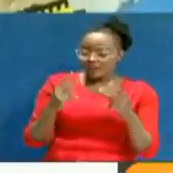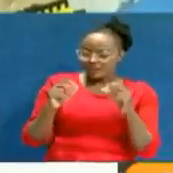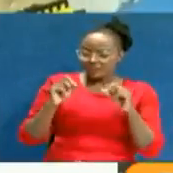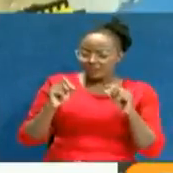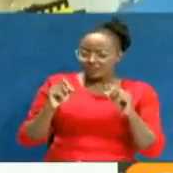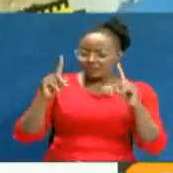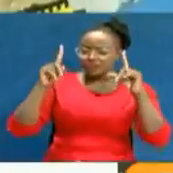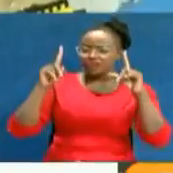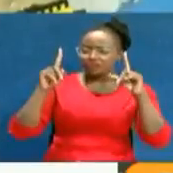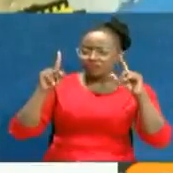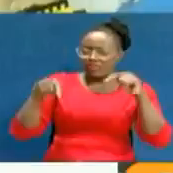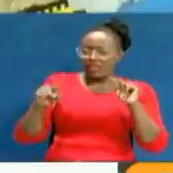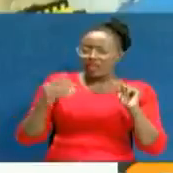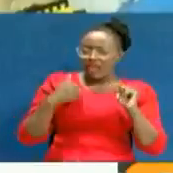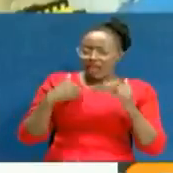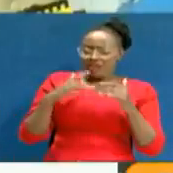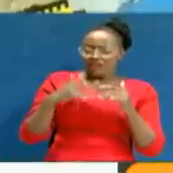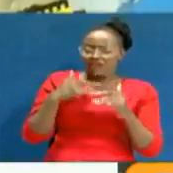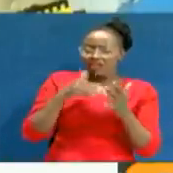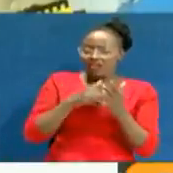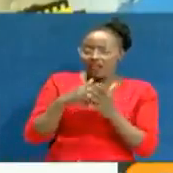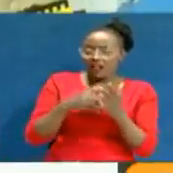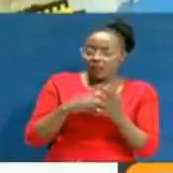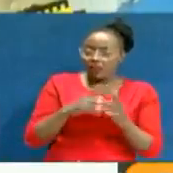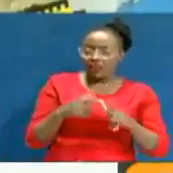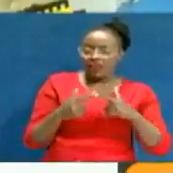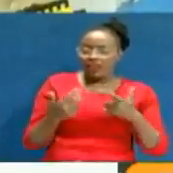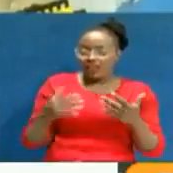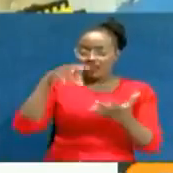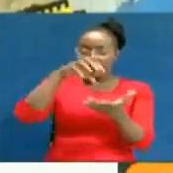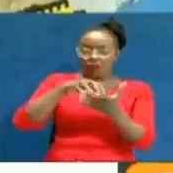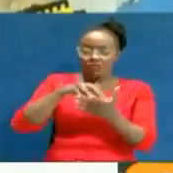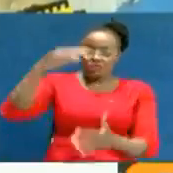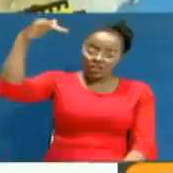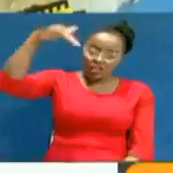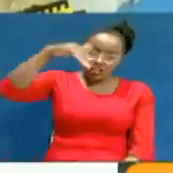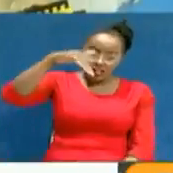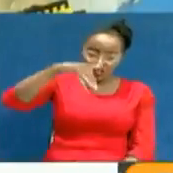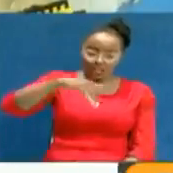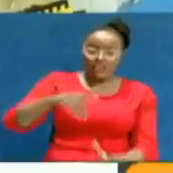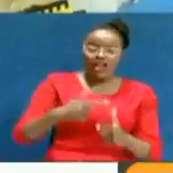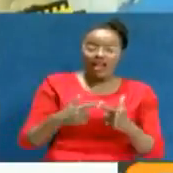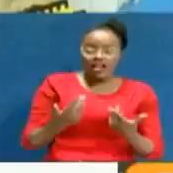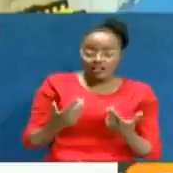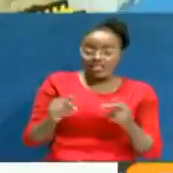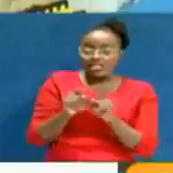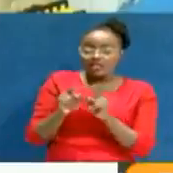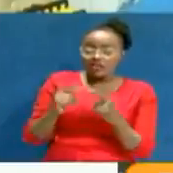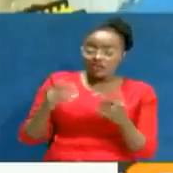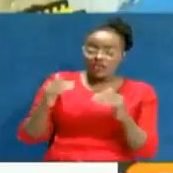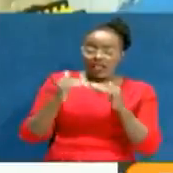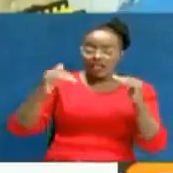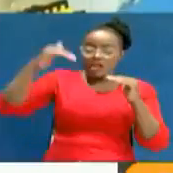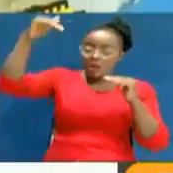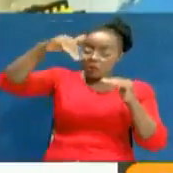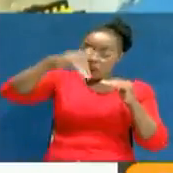realizes that he has gone weak and his breathing condition has gone down, or oxygen levels have gone down, is when you